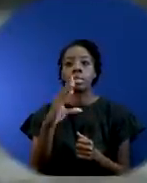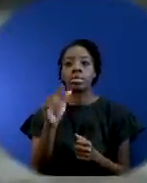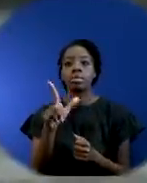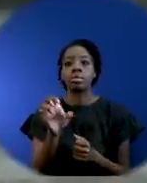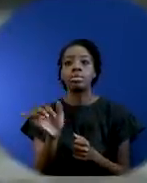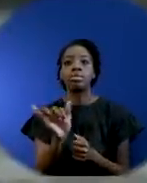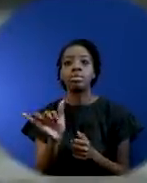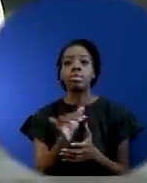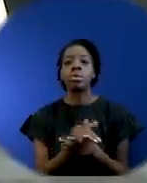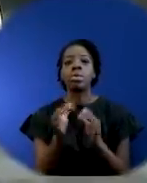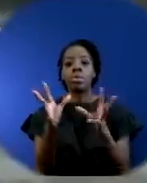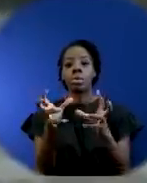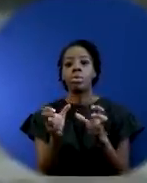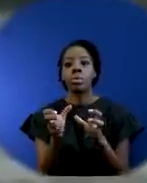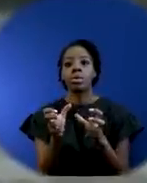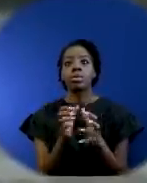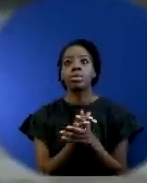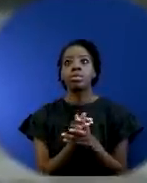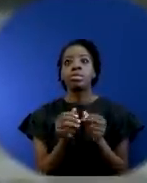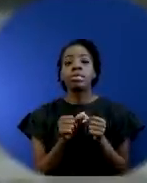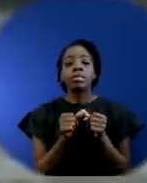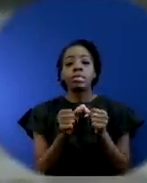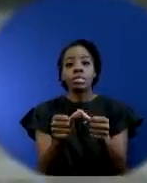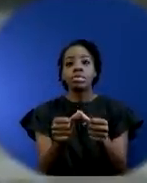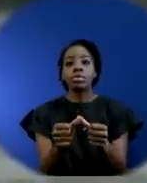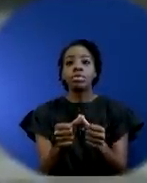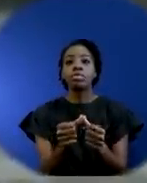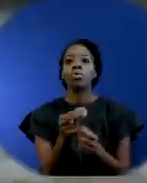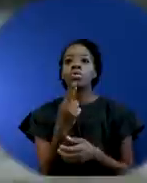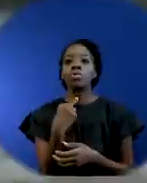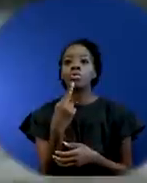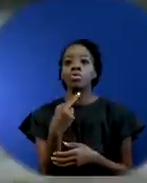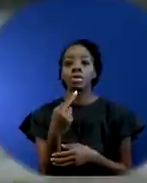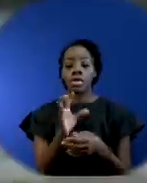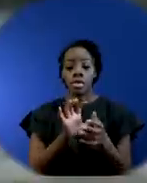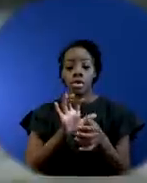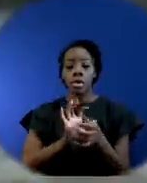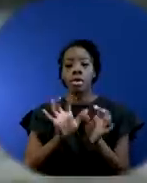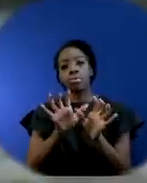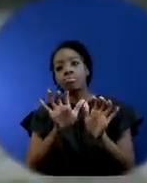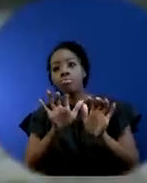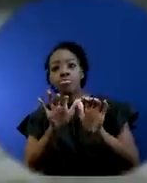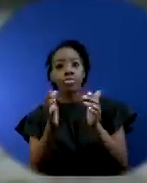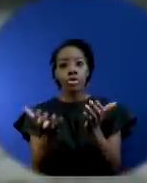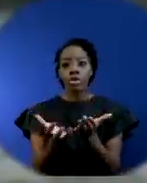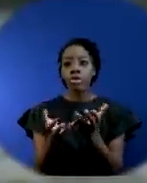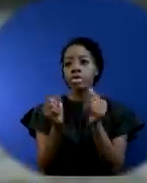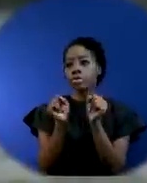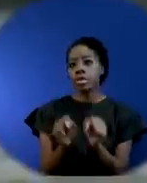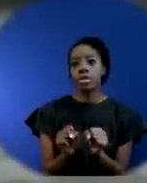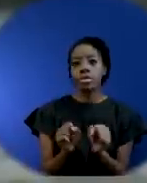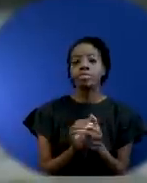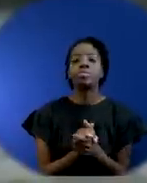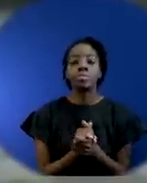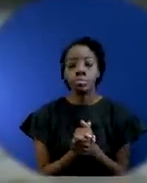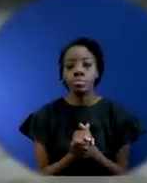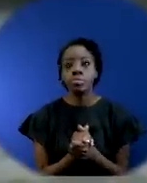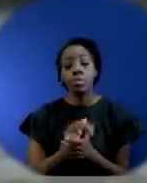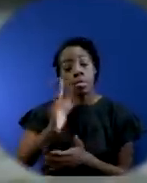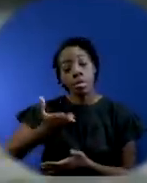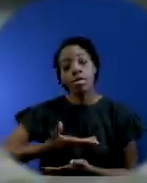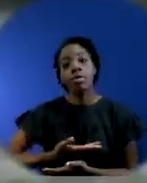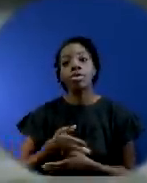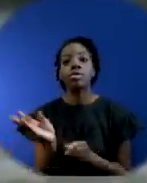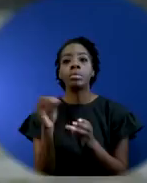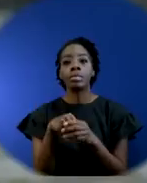want to maintain the green earth as much as we possibly can. We believe in recycling, so we invite you to do that this coming